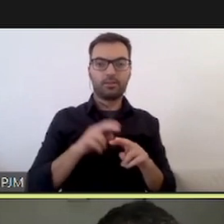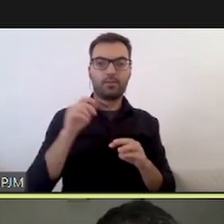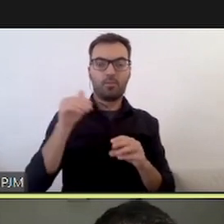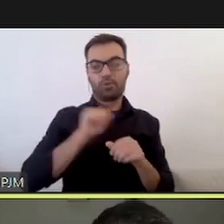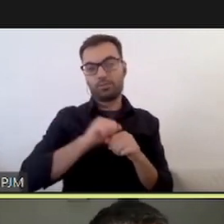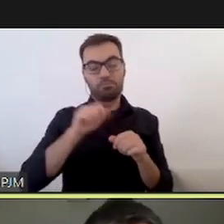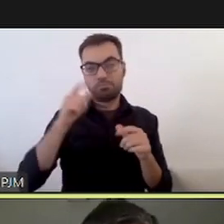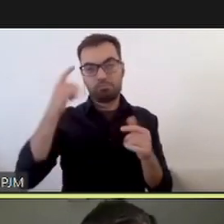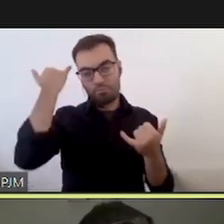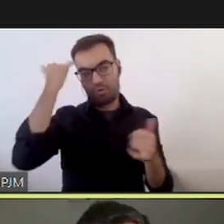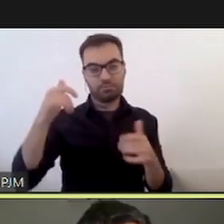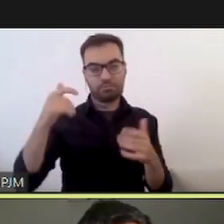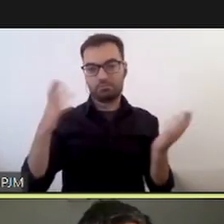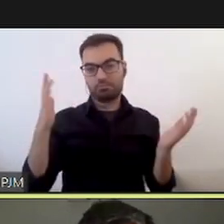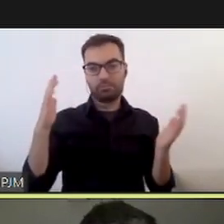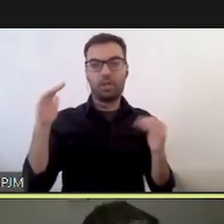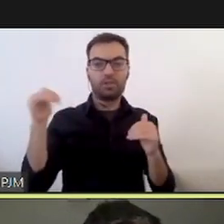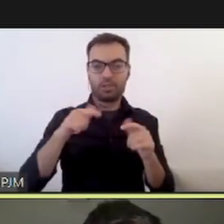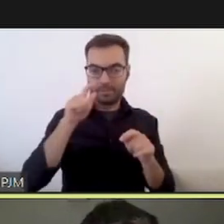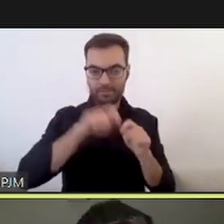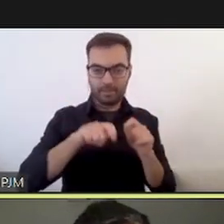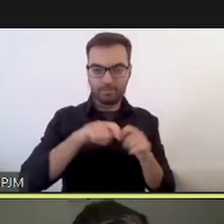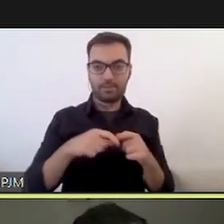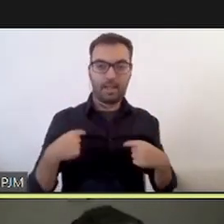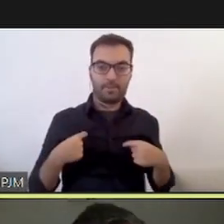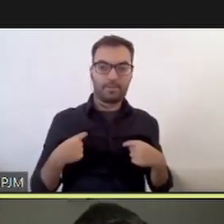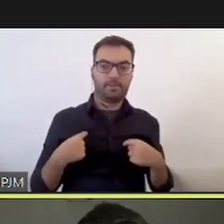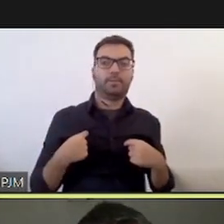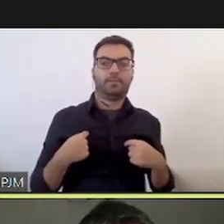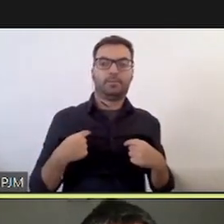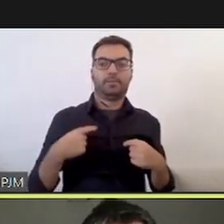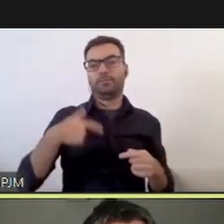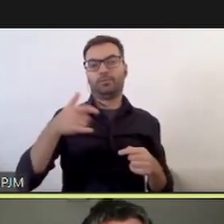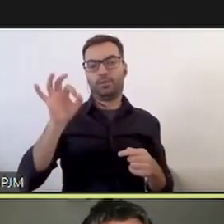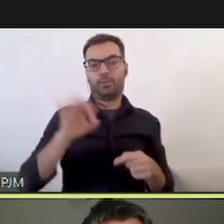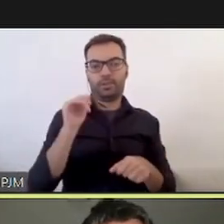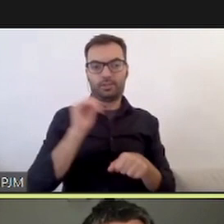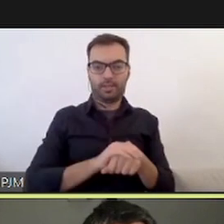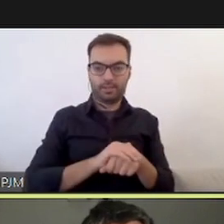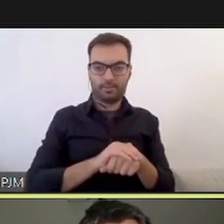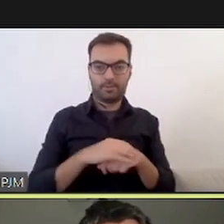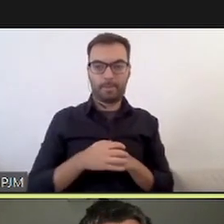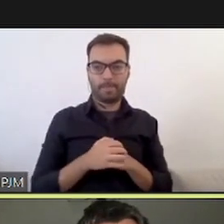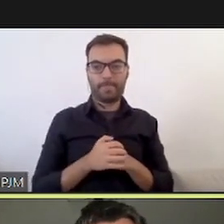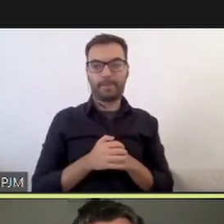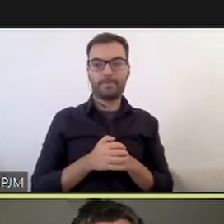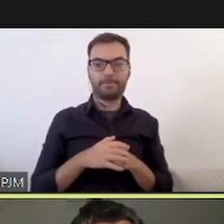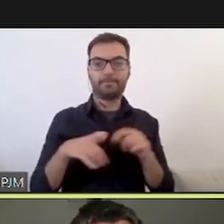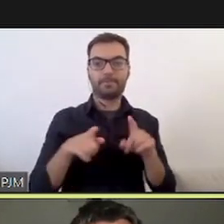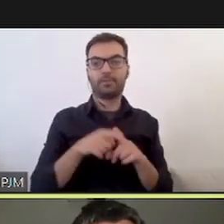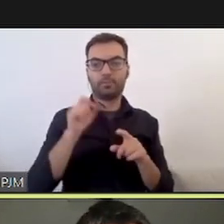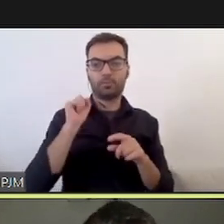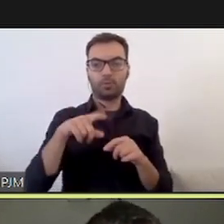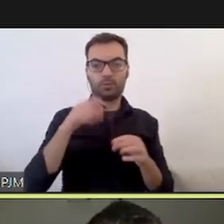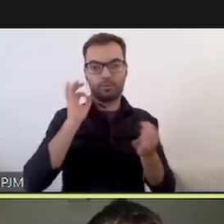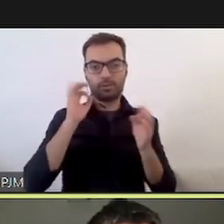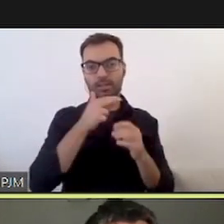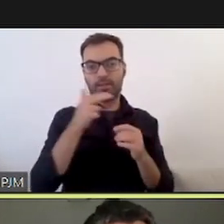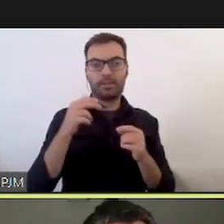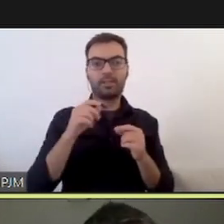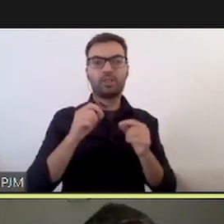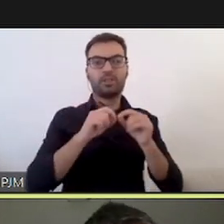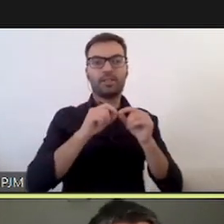wrong, but you need to verify that. For me, I totally agree with that. Also, there is information about the font